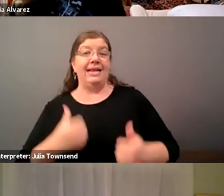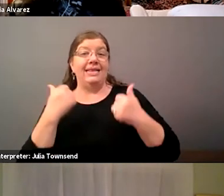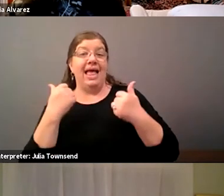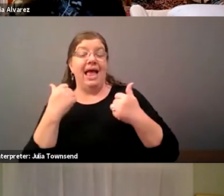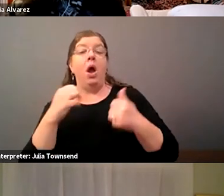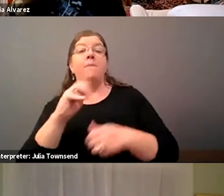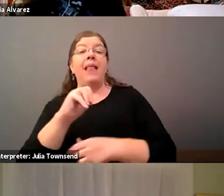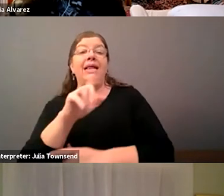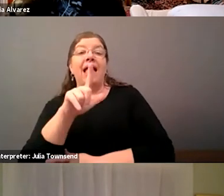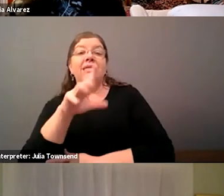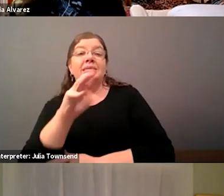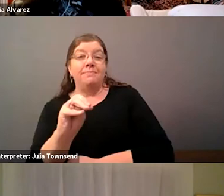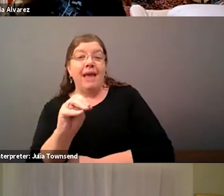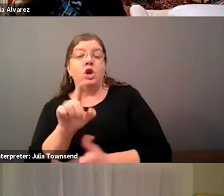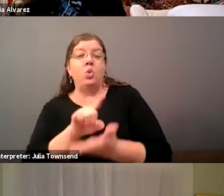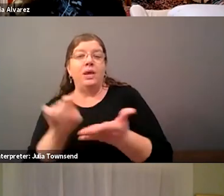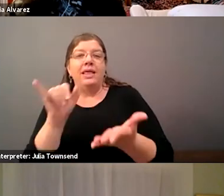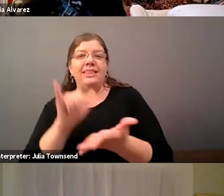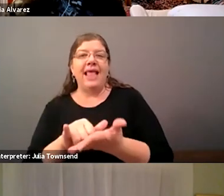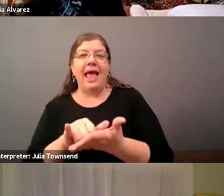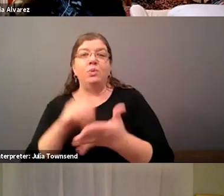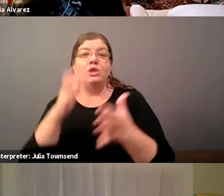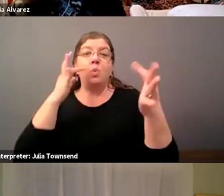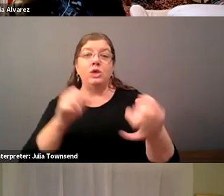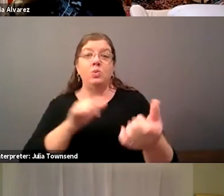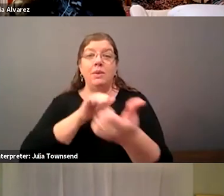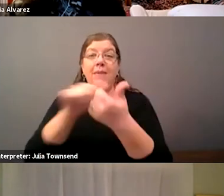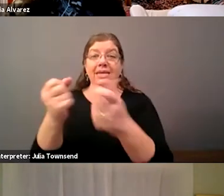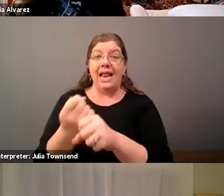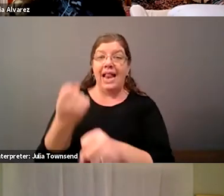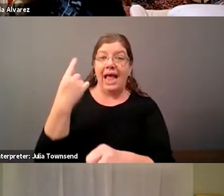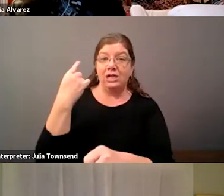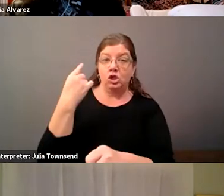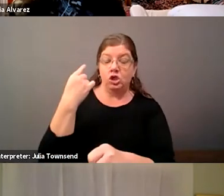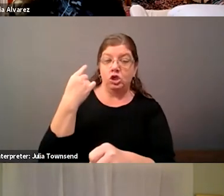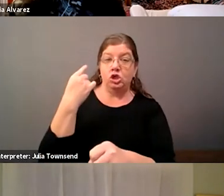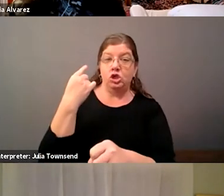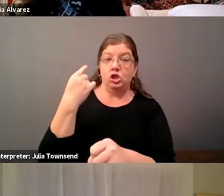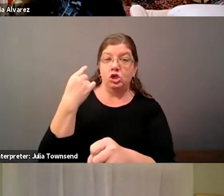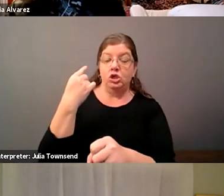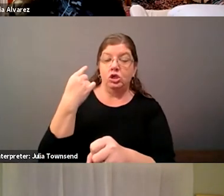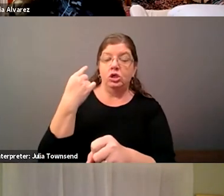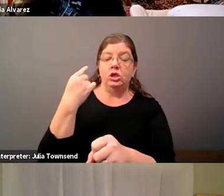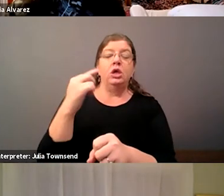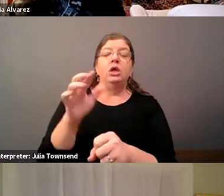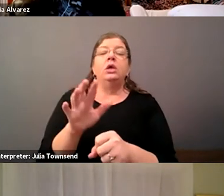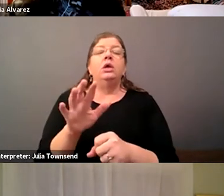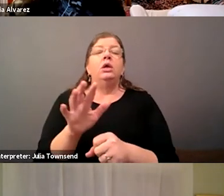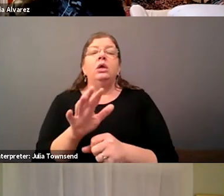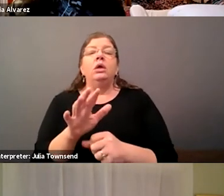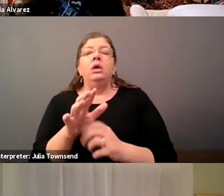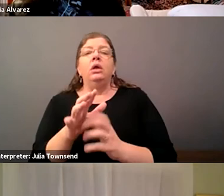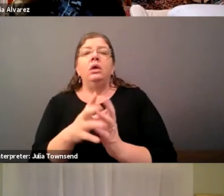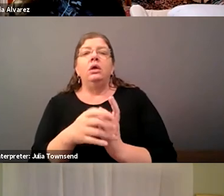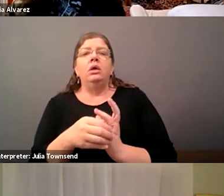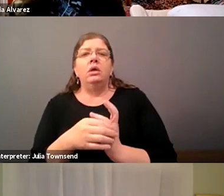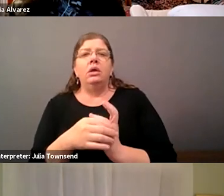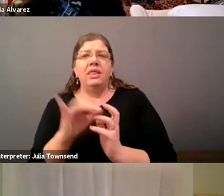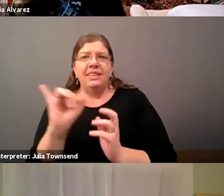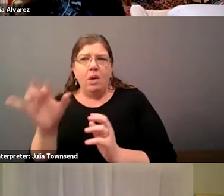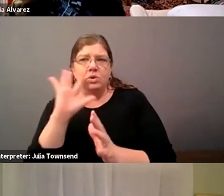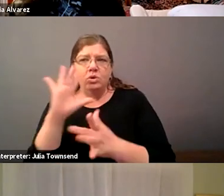the resolution that we passed last year i think that was the request was to just uh just talking back to that i